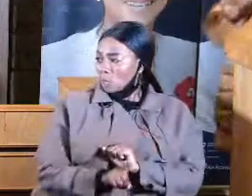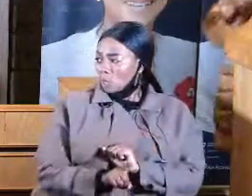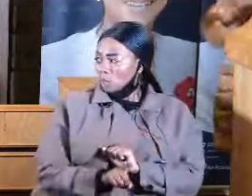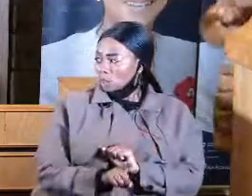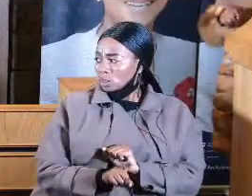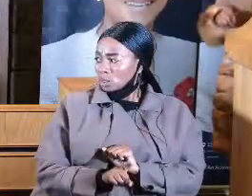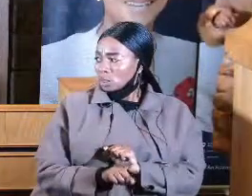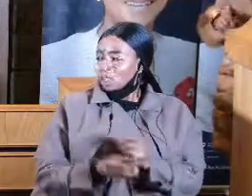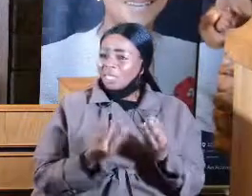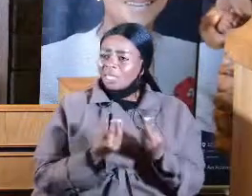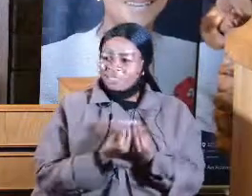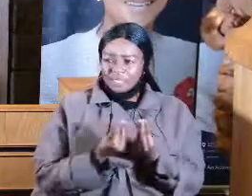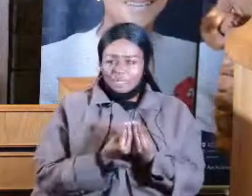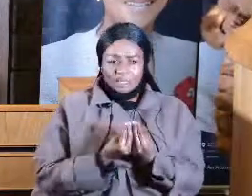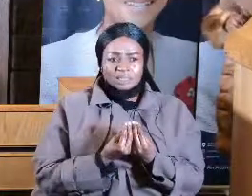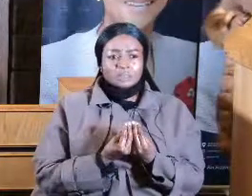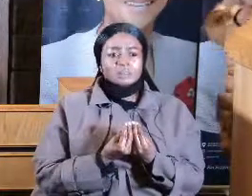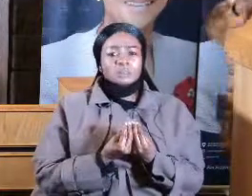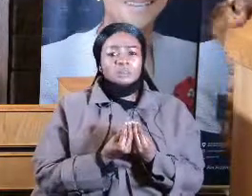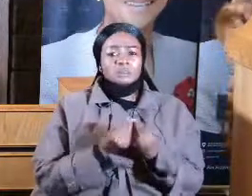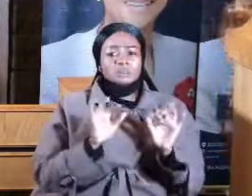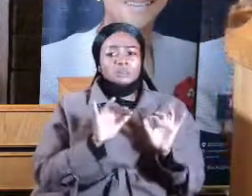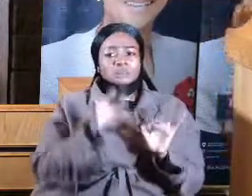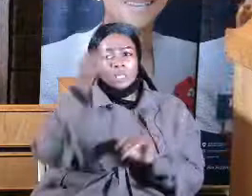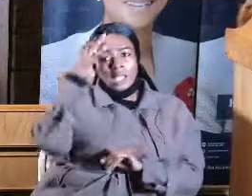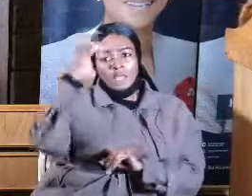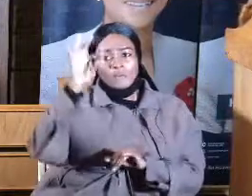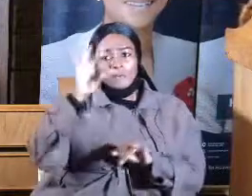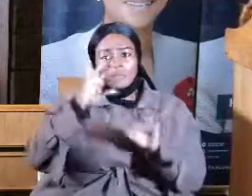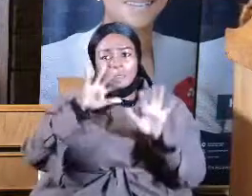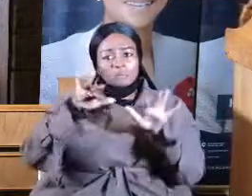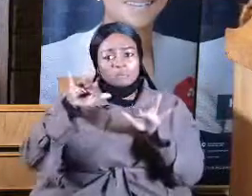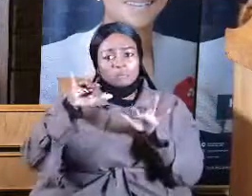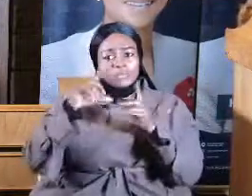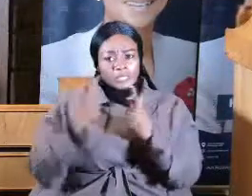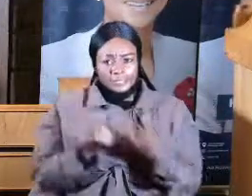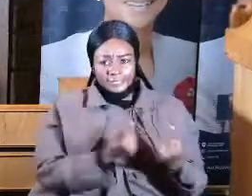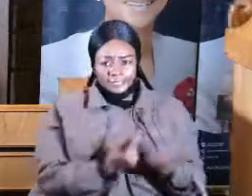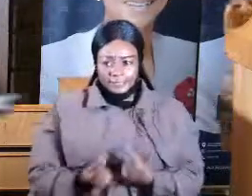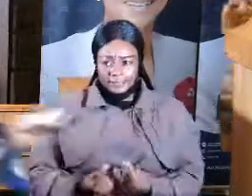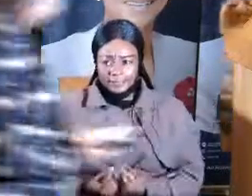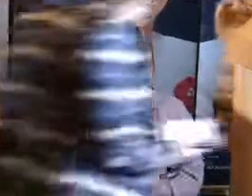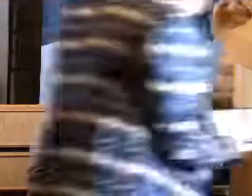things that Parliament has done. It has passed some of